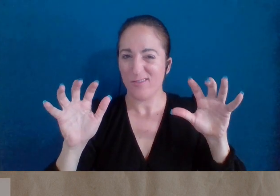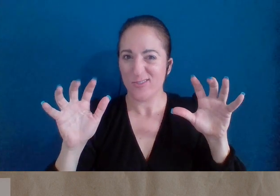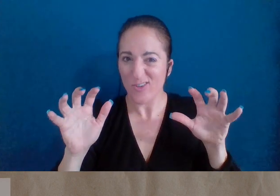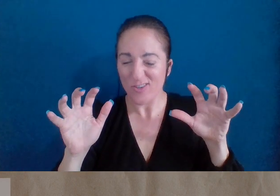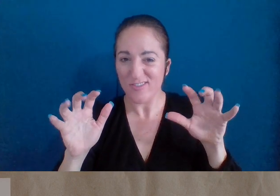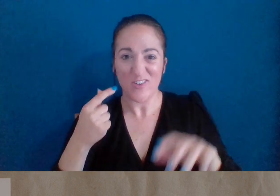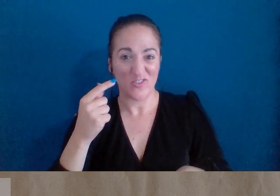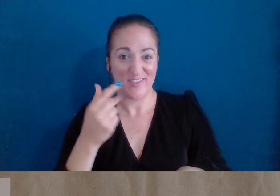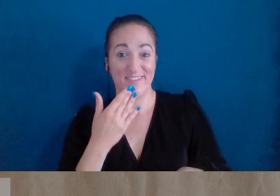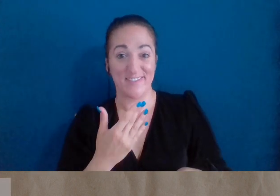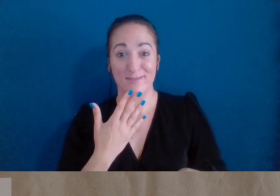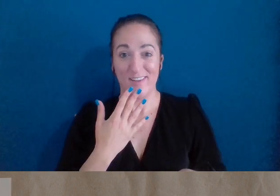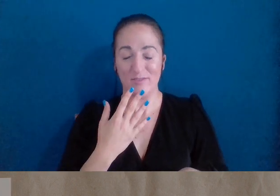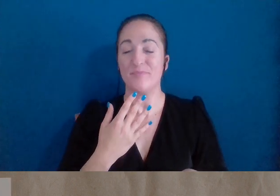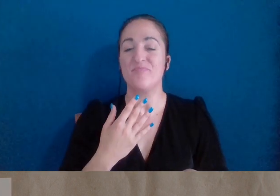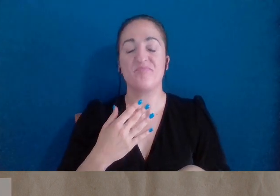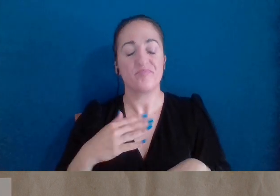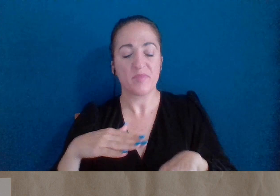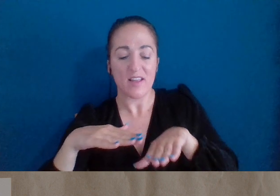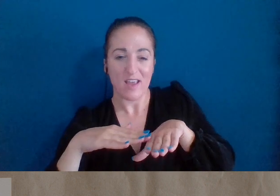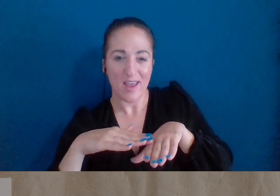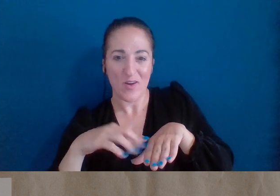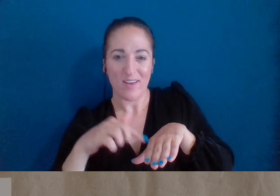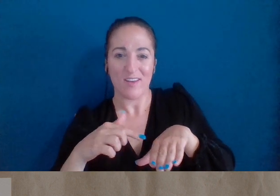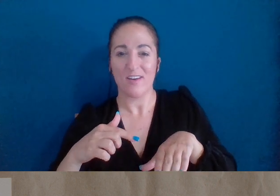Maybe like an orange right here.